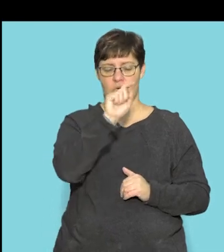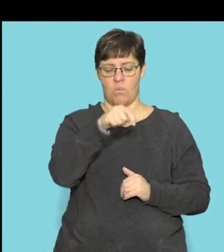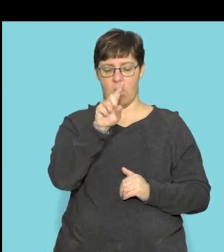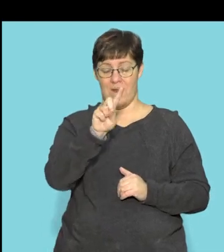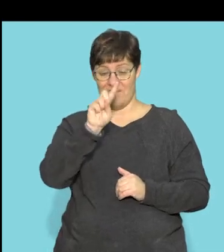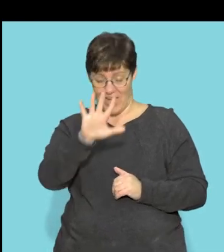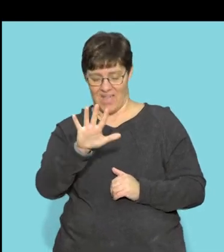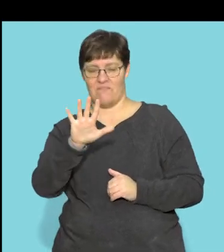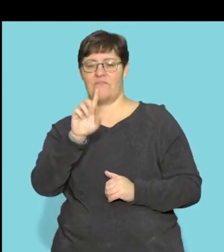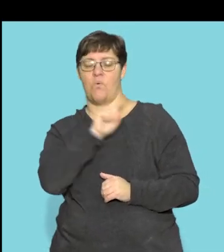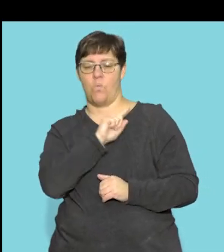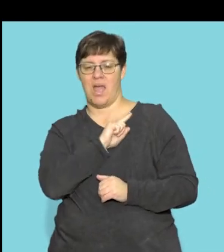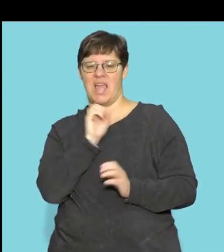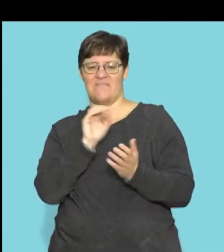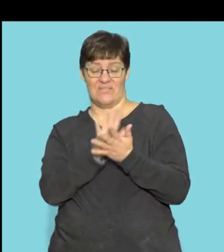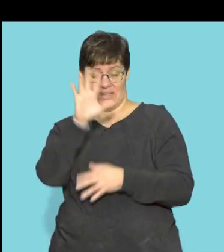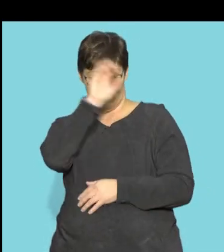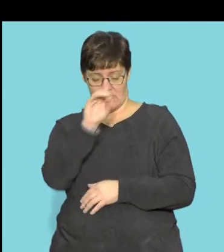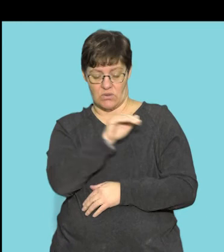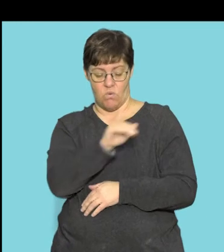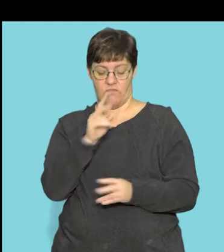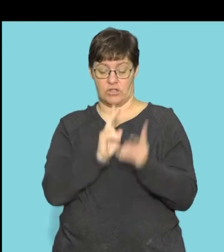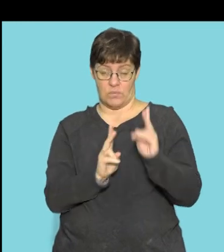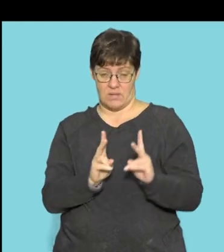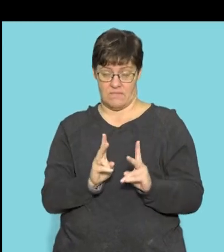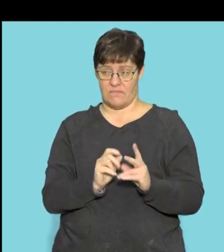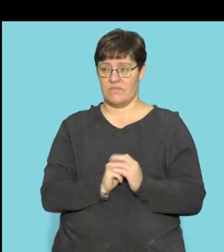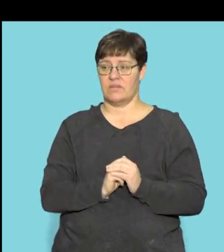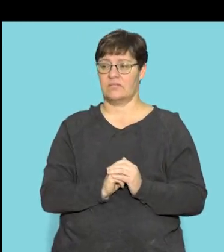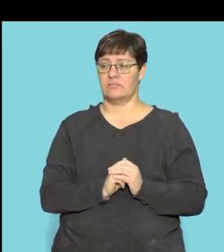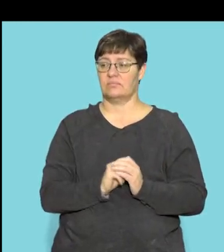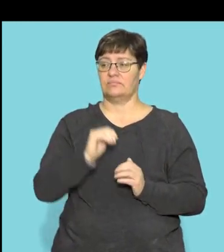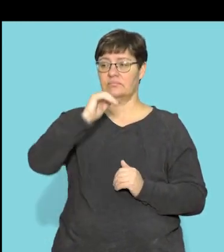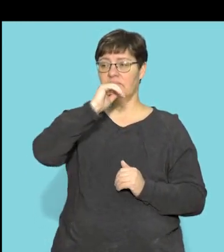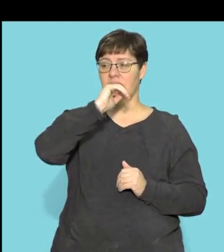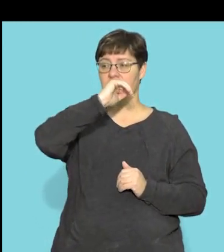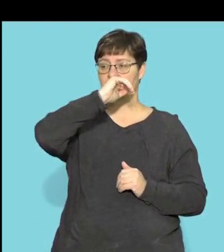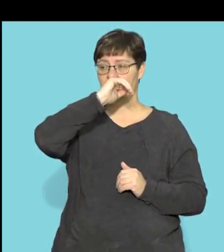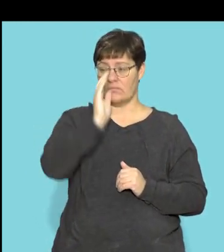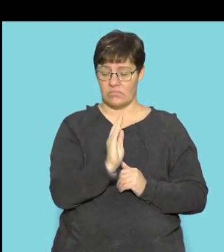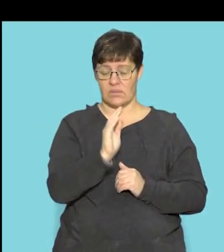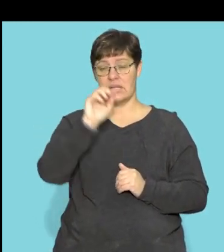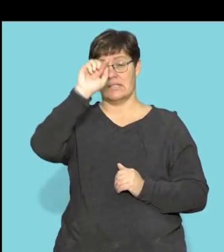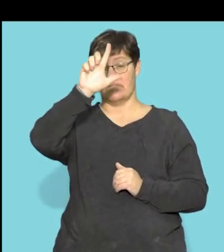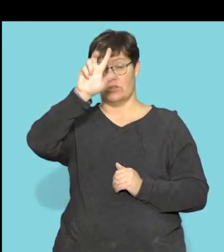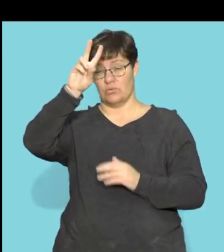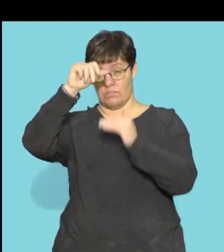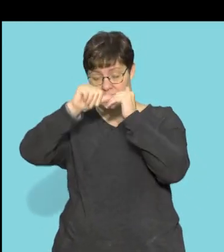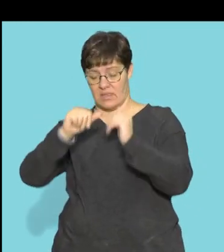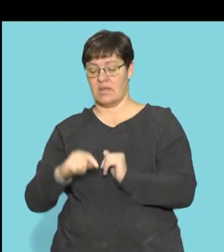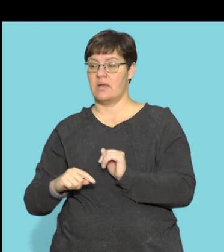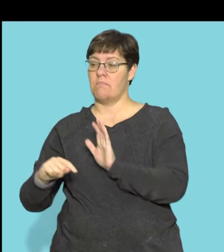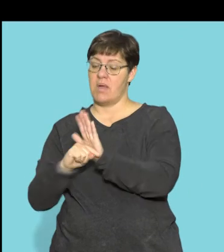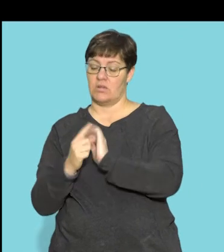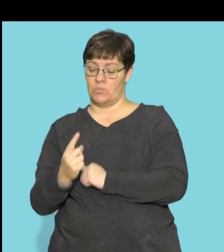0,15, it's 15%, divided by 12, all to the exponent of 72 months